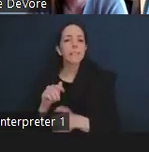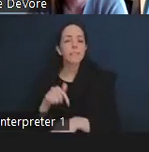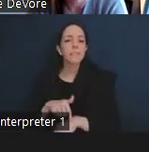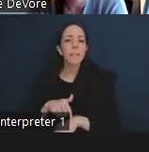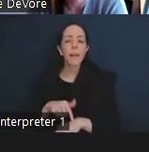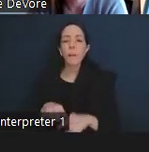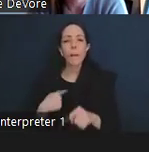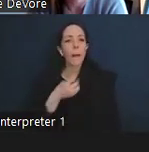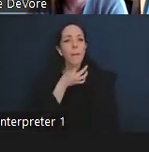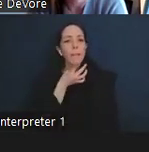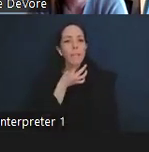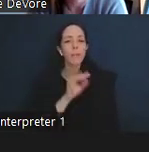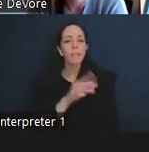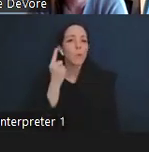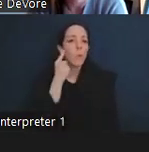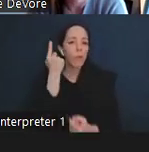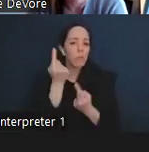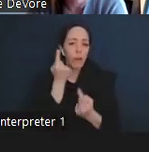thoughts do people have about this? And